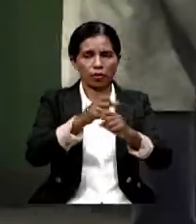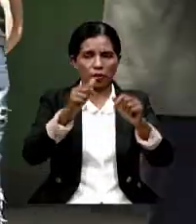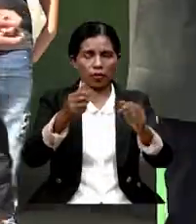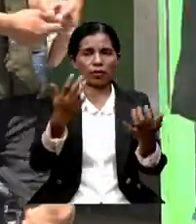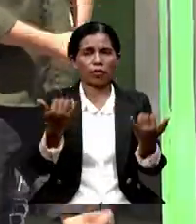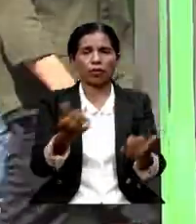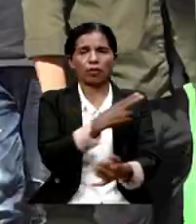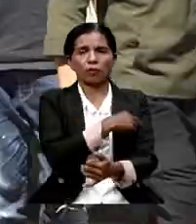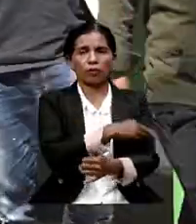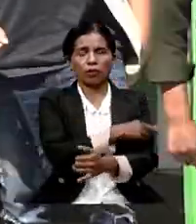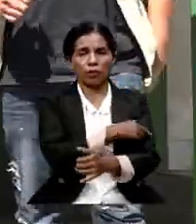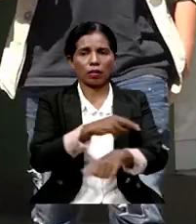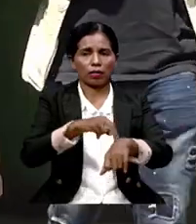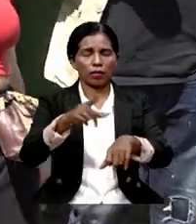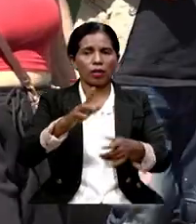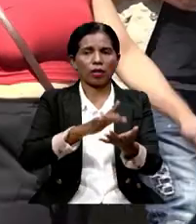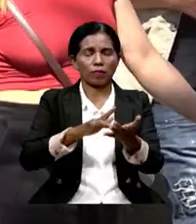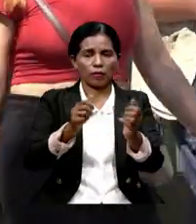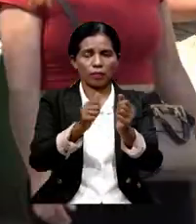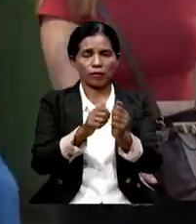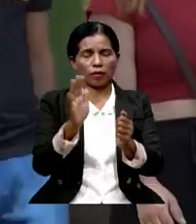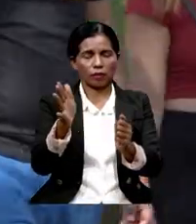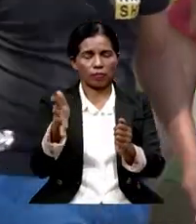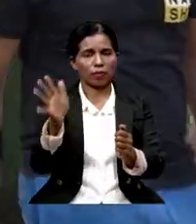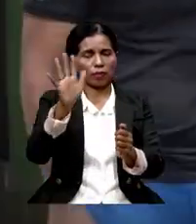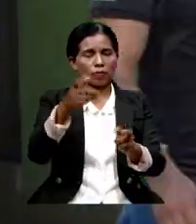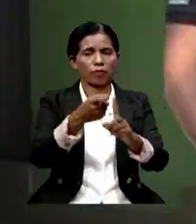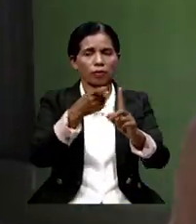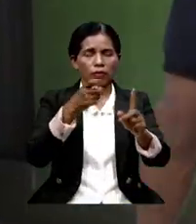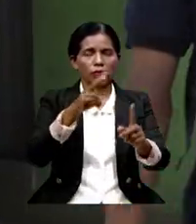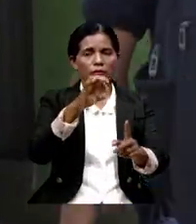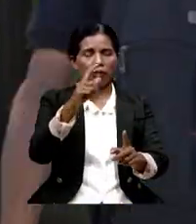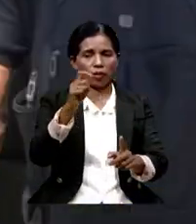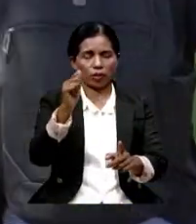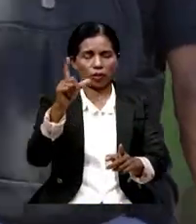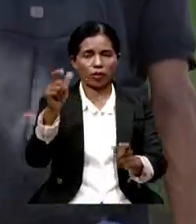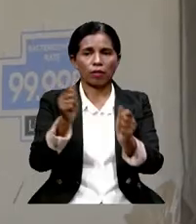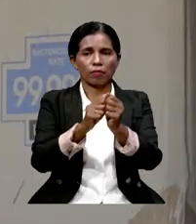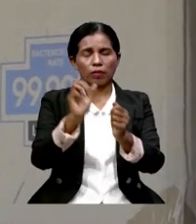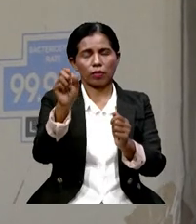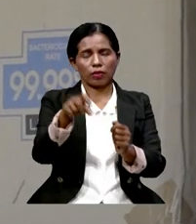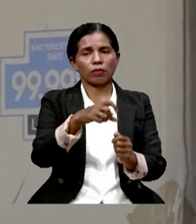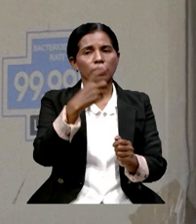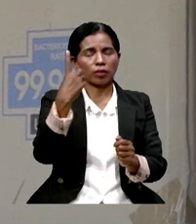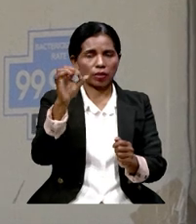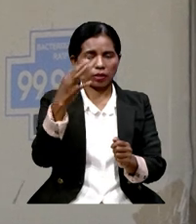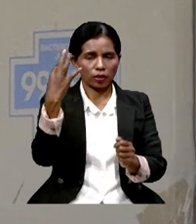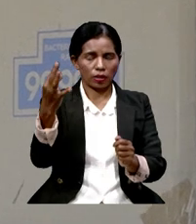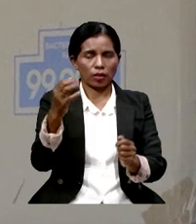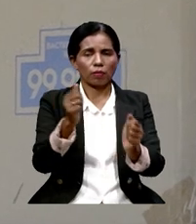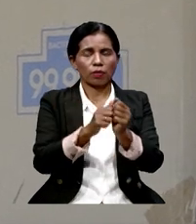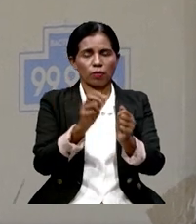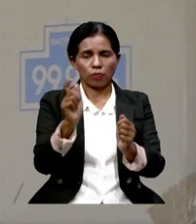Hospital Nacional Aimoruk item limanulu resin lima composto husi vital sanulu resin sia essencial ronulu resin